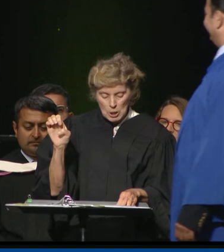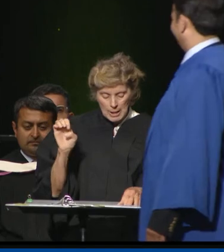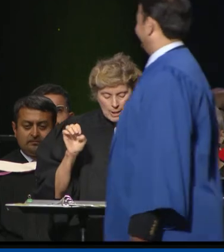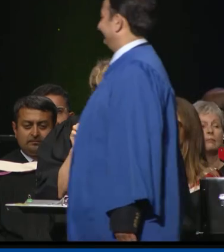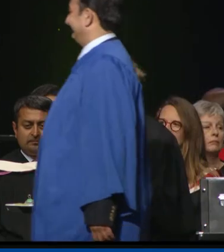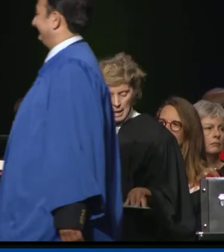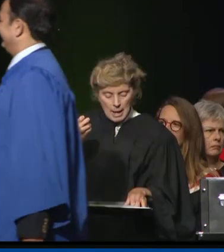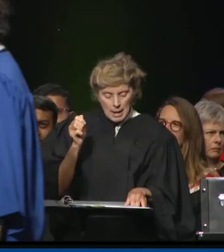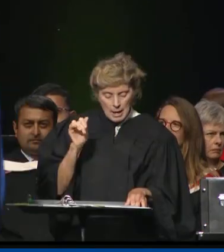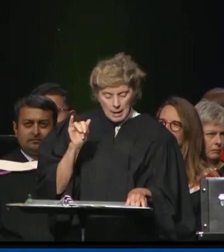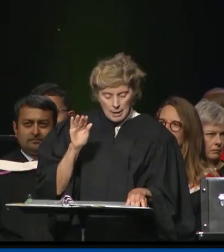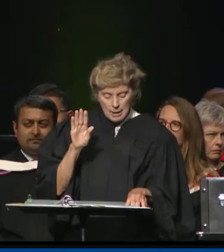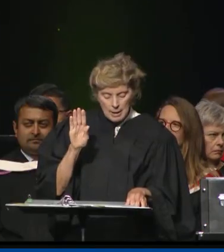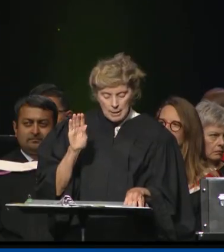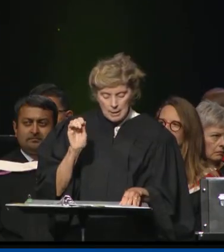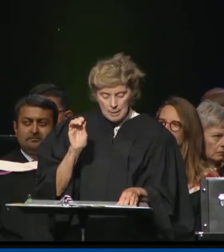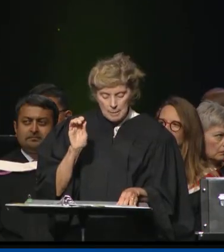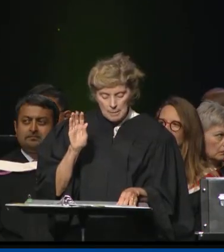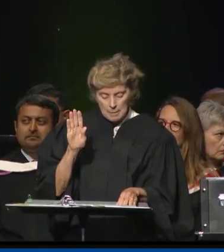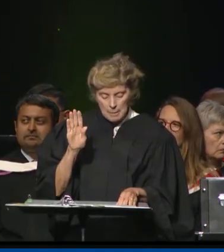Habib Ullah Maimon.